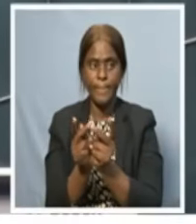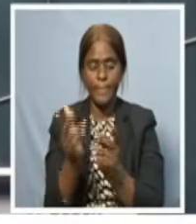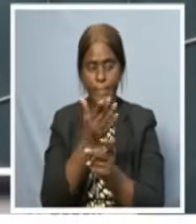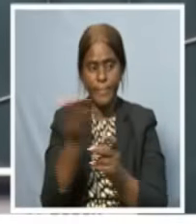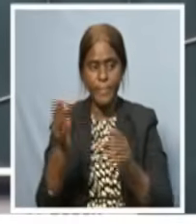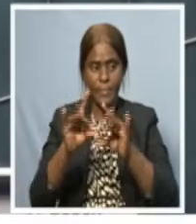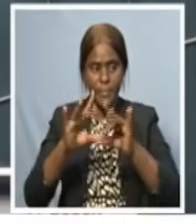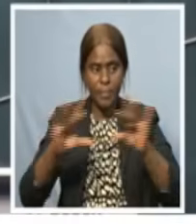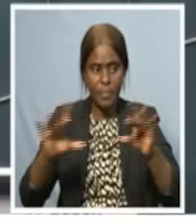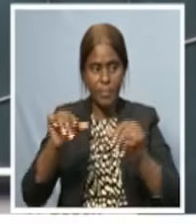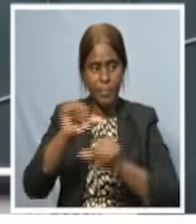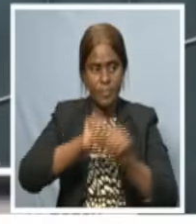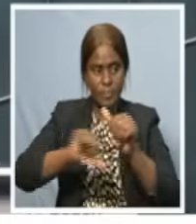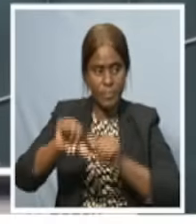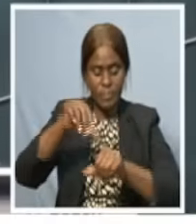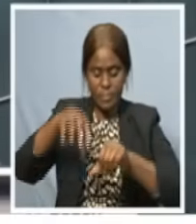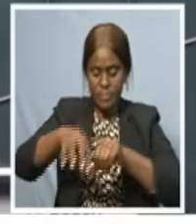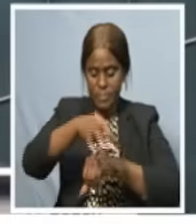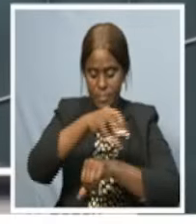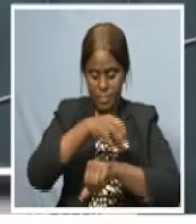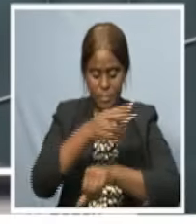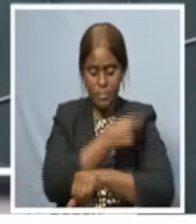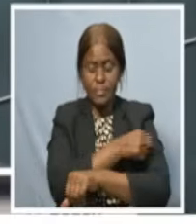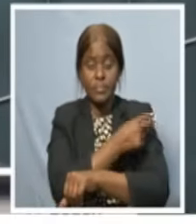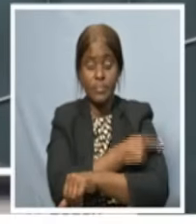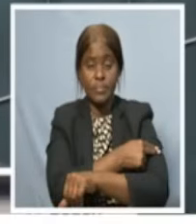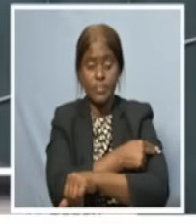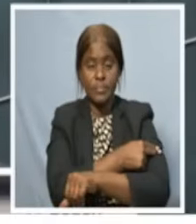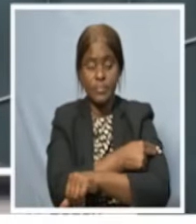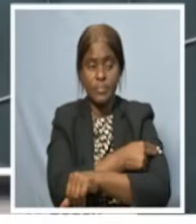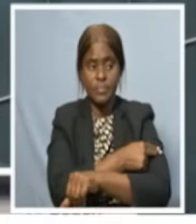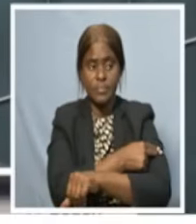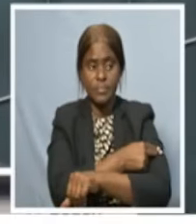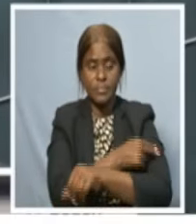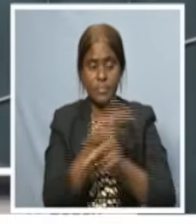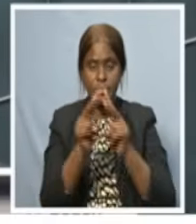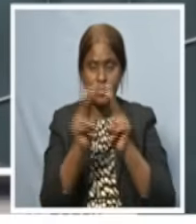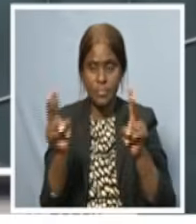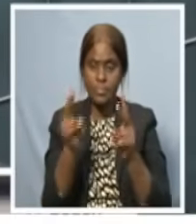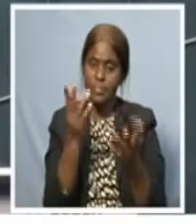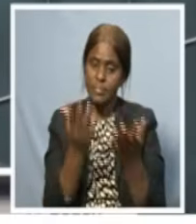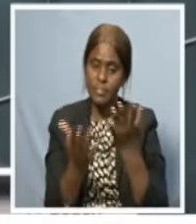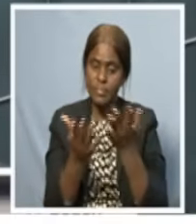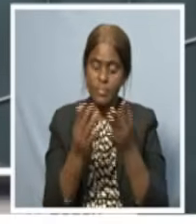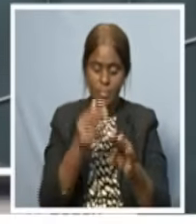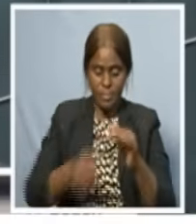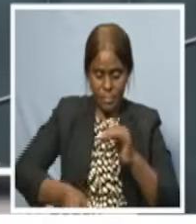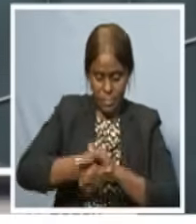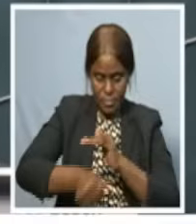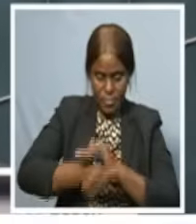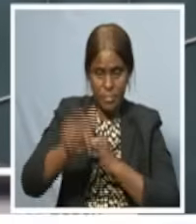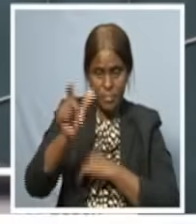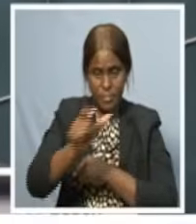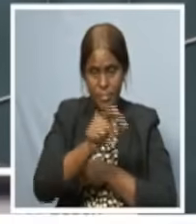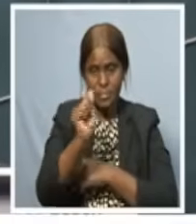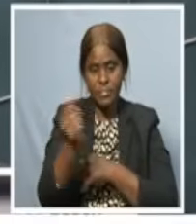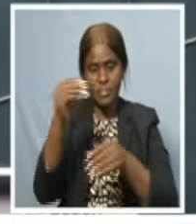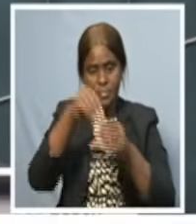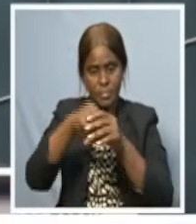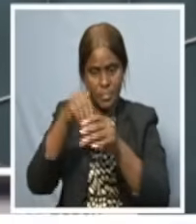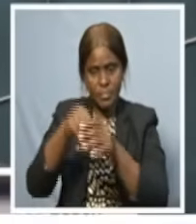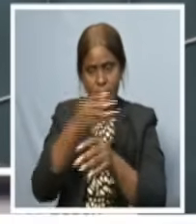of the land around Chinsali General Hospital so that private individuals can come